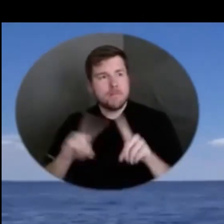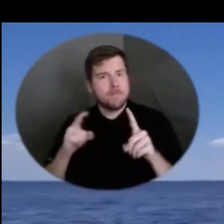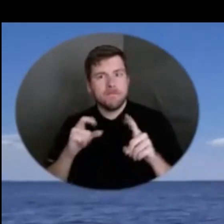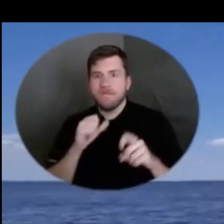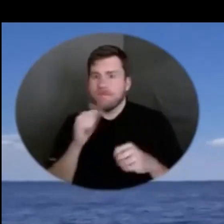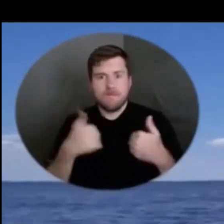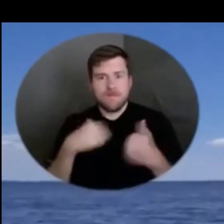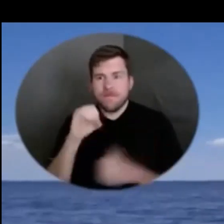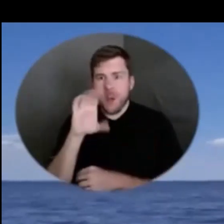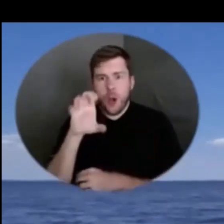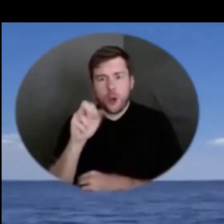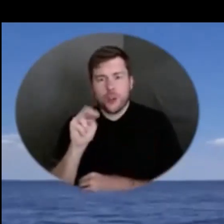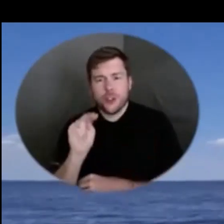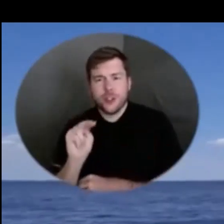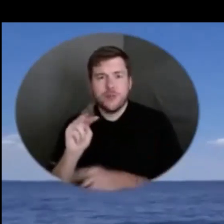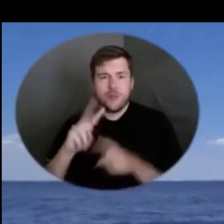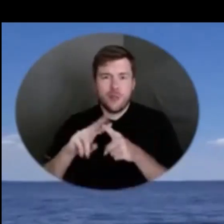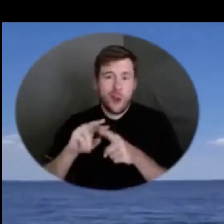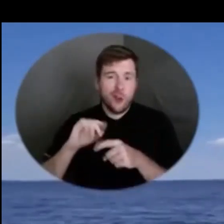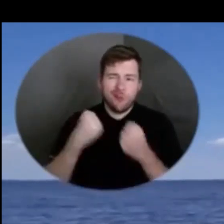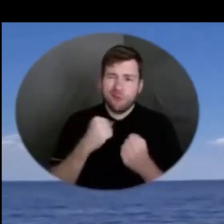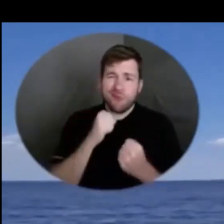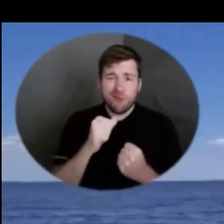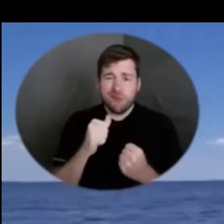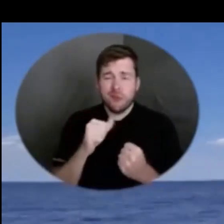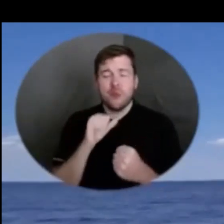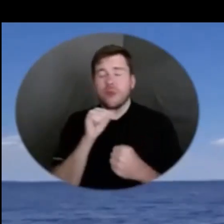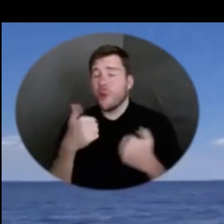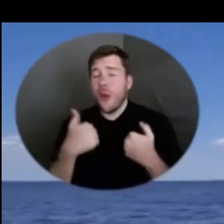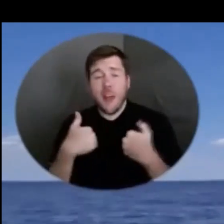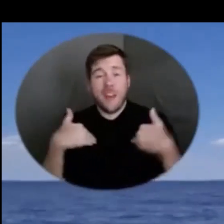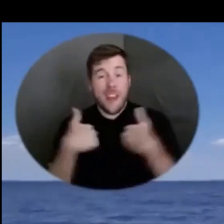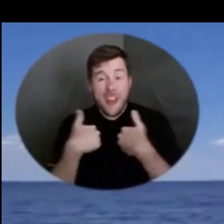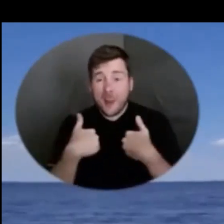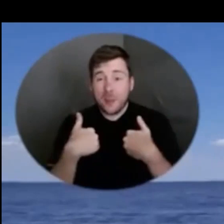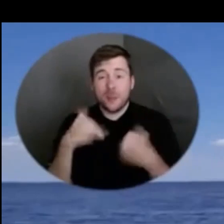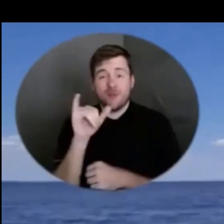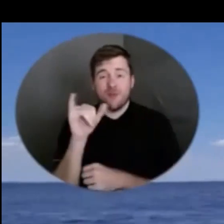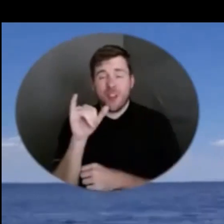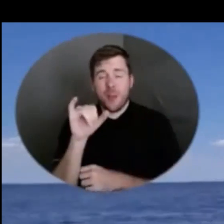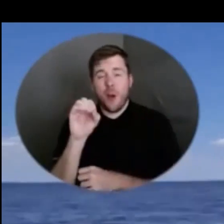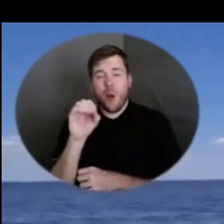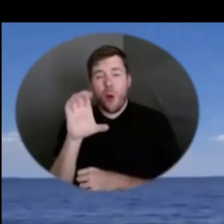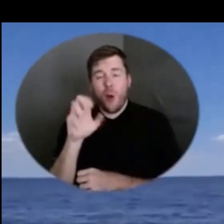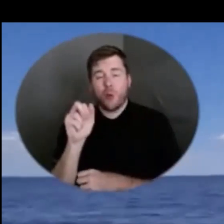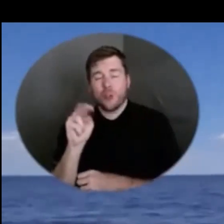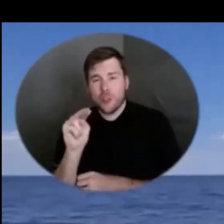and fish and stuff like that here. But what you do have is Chesapeake blue crabs, and they are definitely a pretty